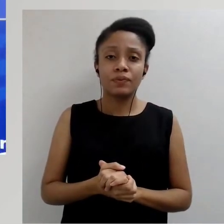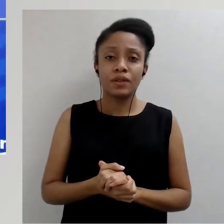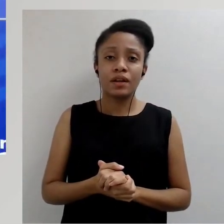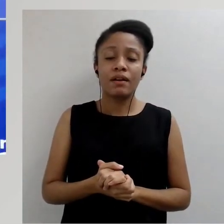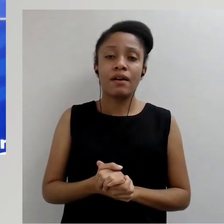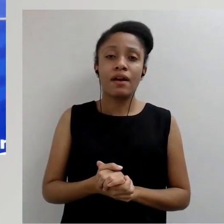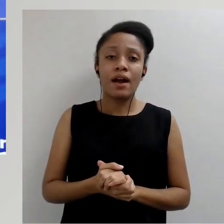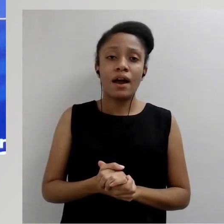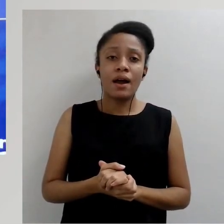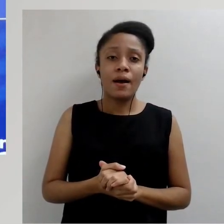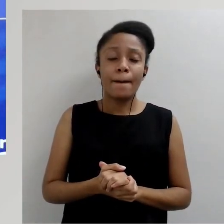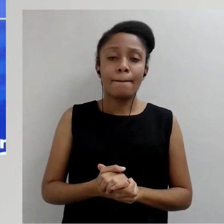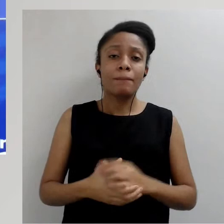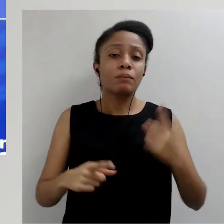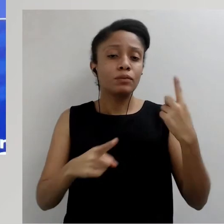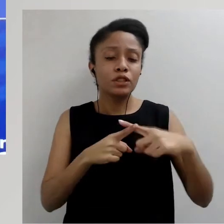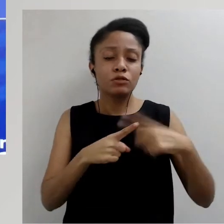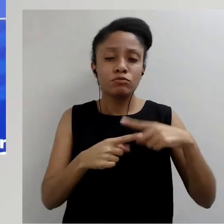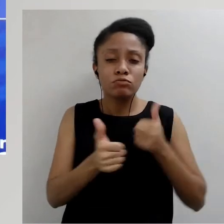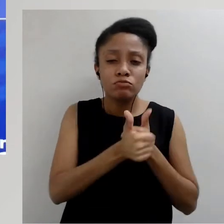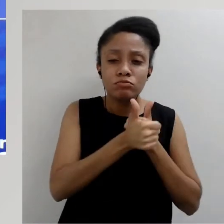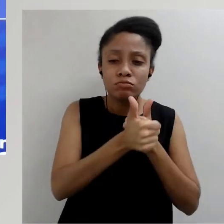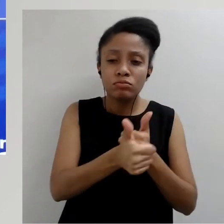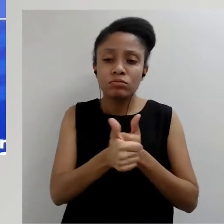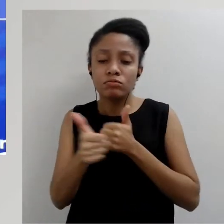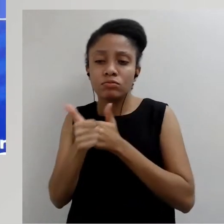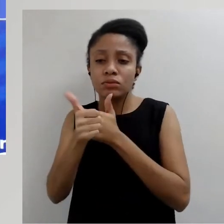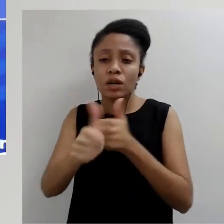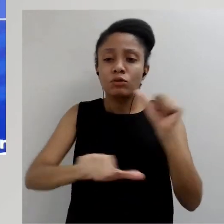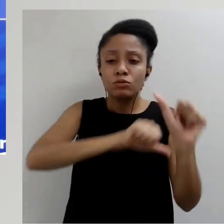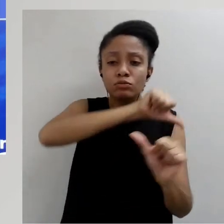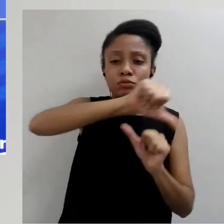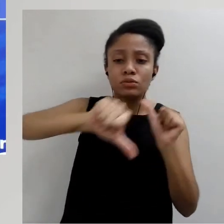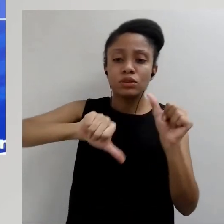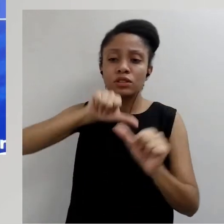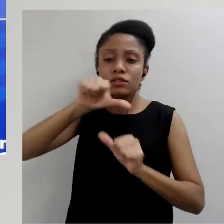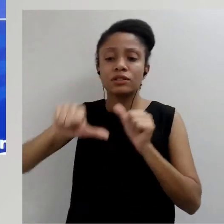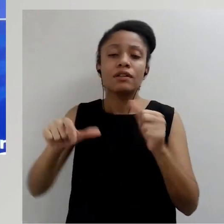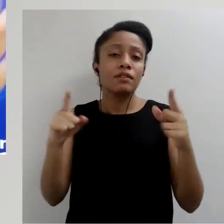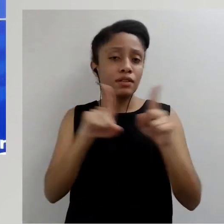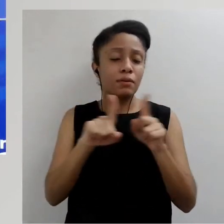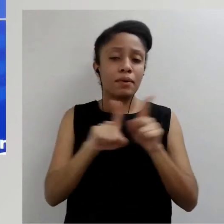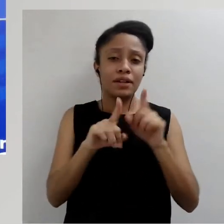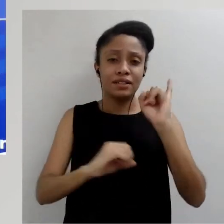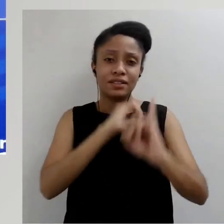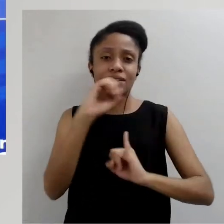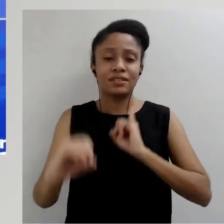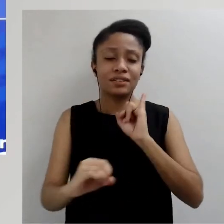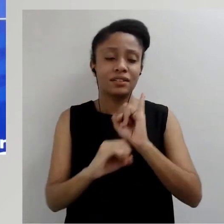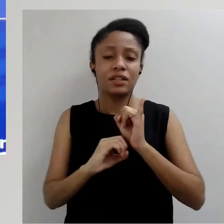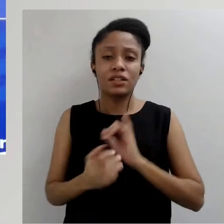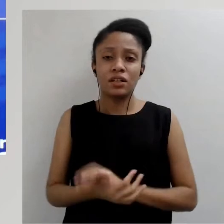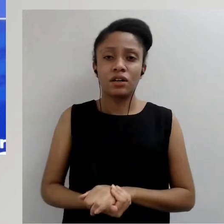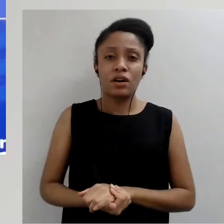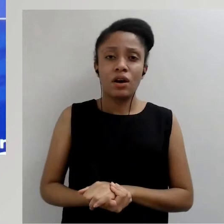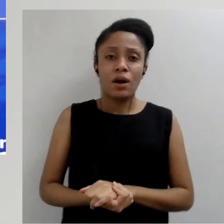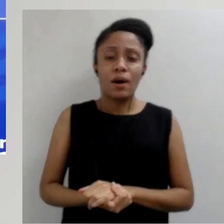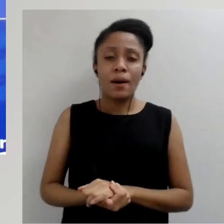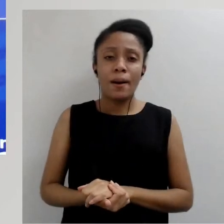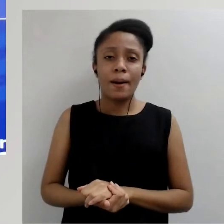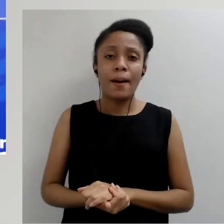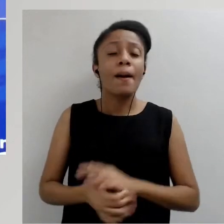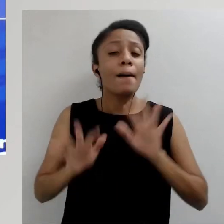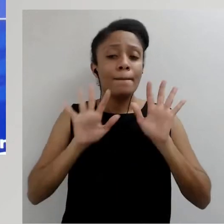so that we are in fact following these digital challenges. But I would like to go beyond